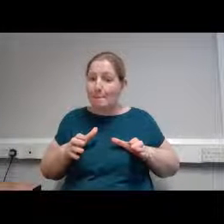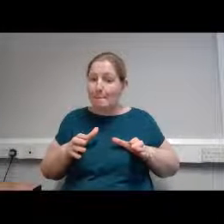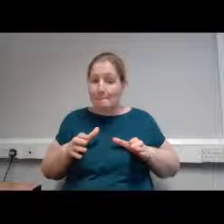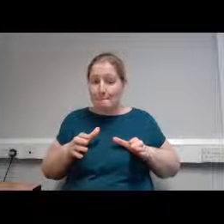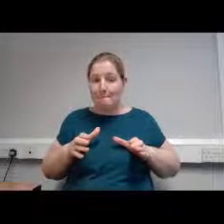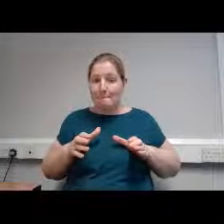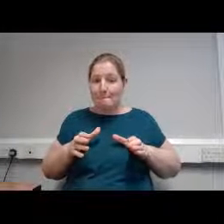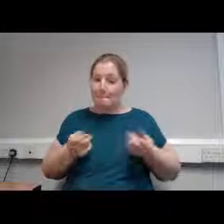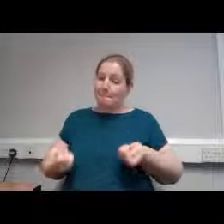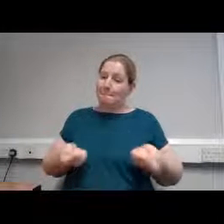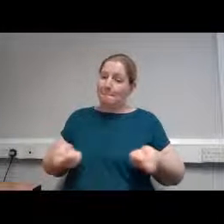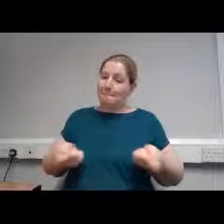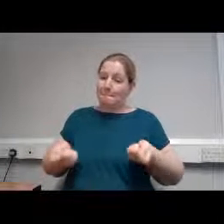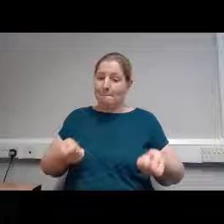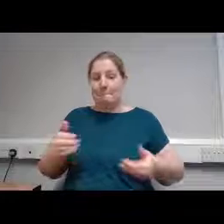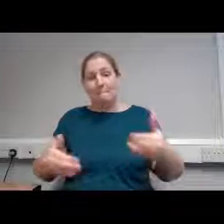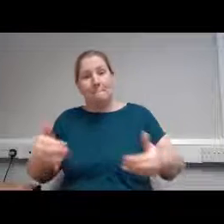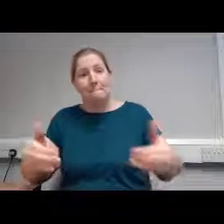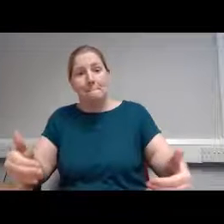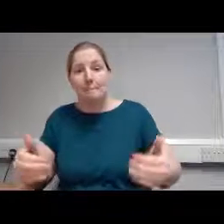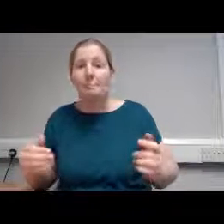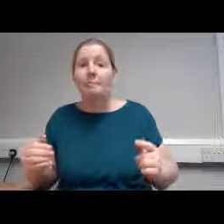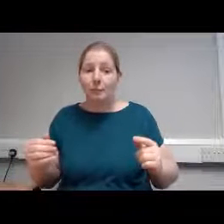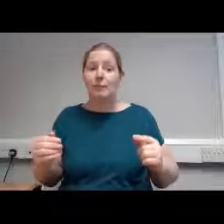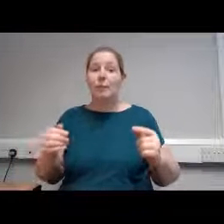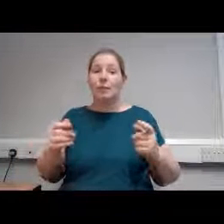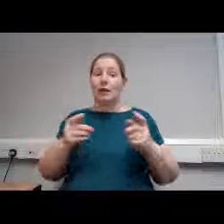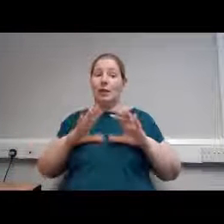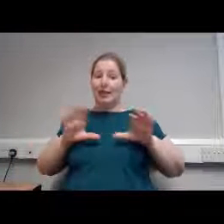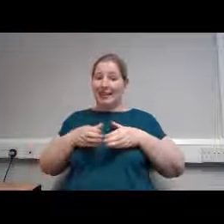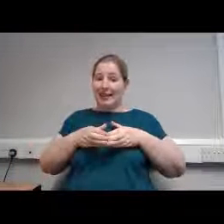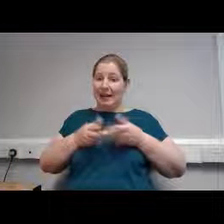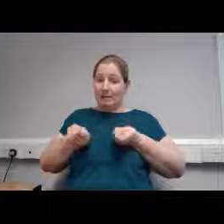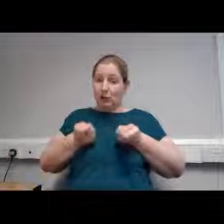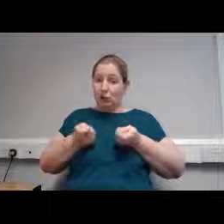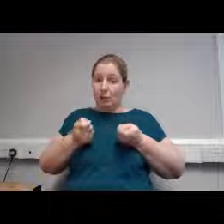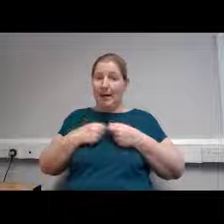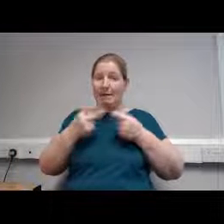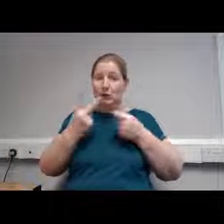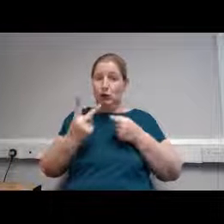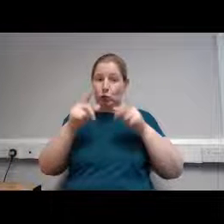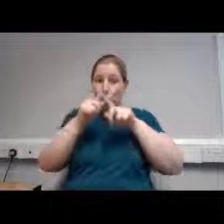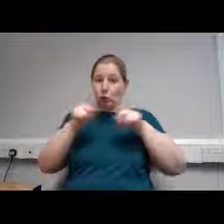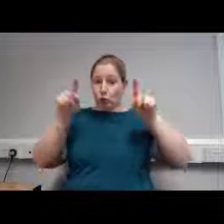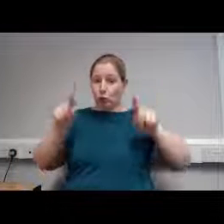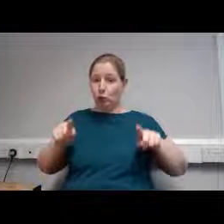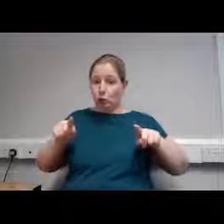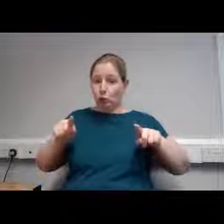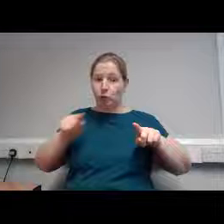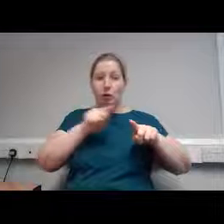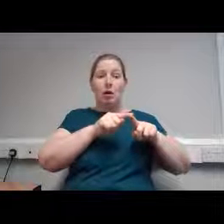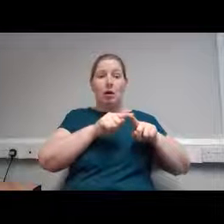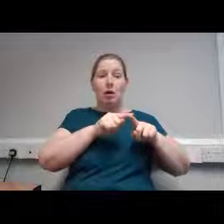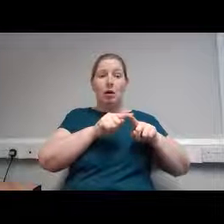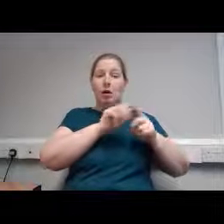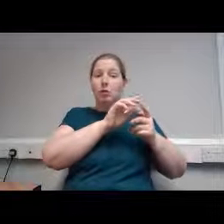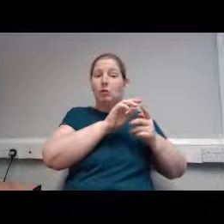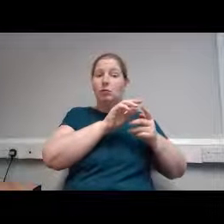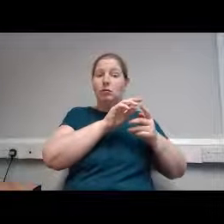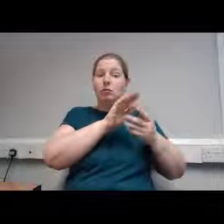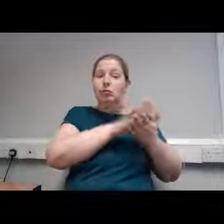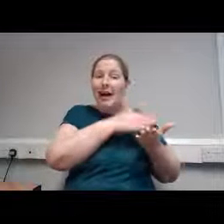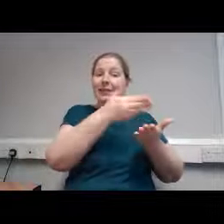change management programme of work, and under that delivery group sit 2 working groups. We have a transfers of care working group, and we